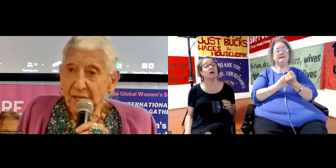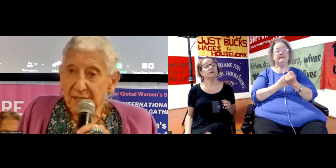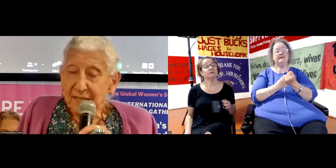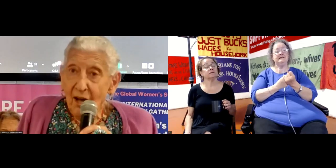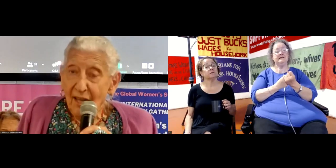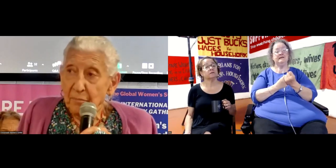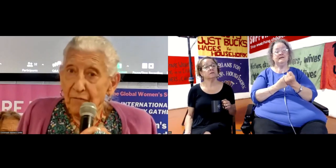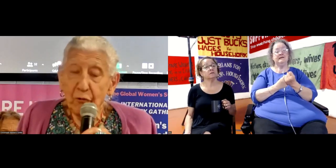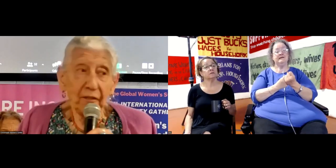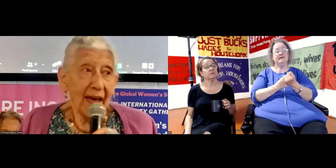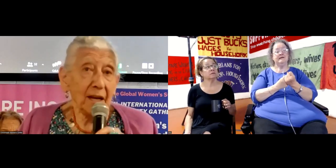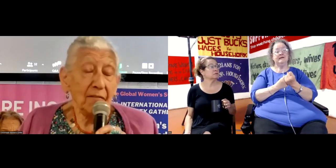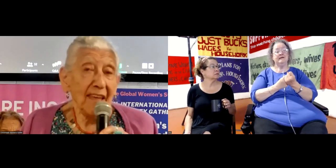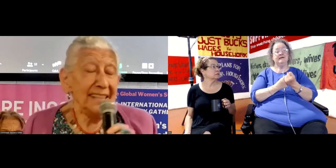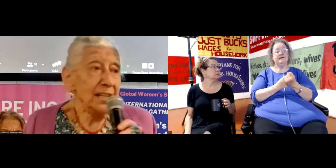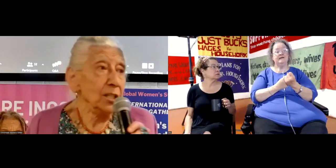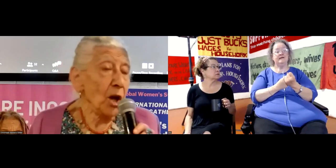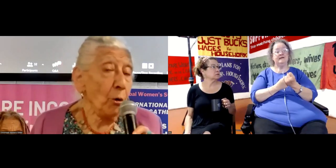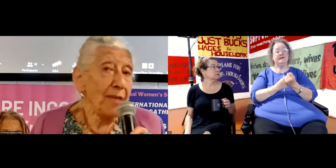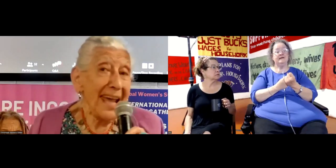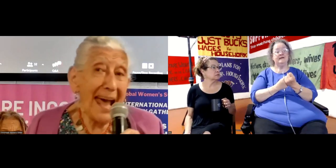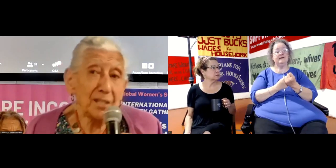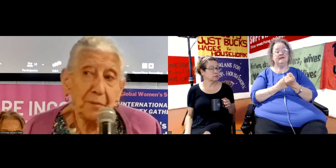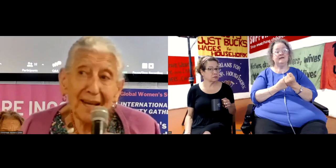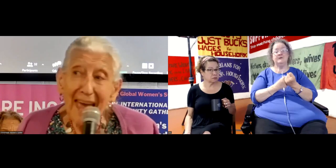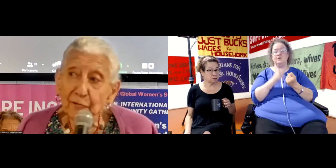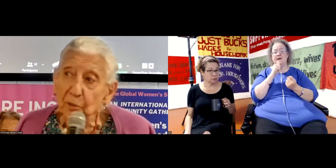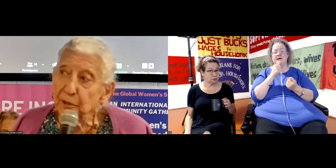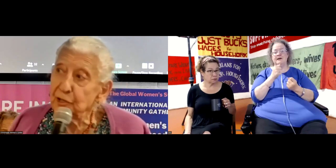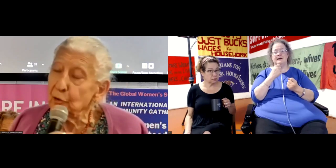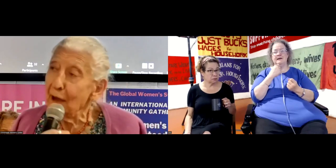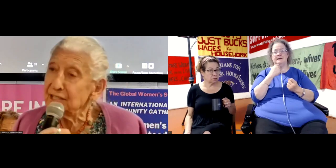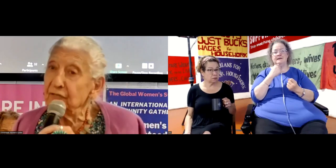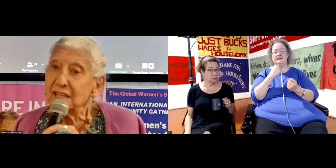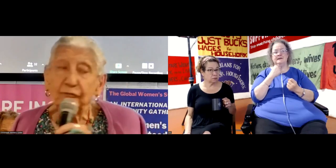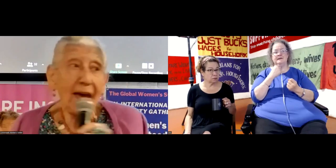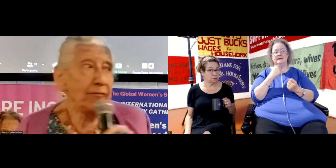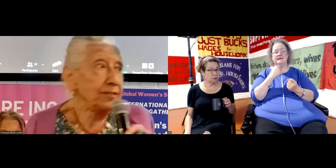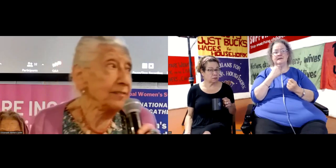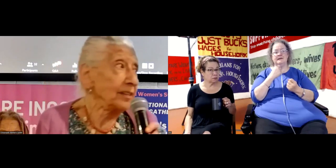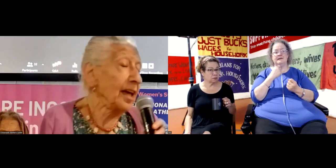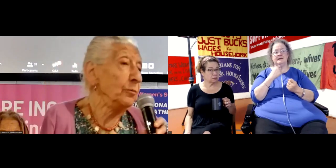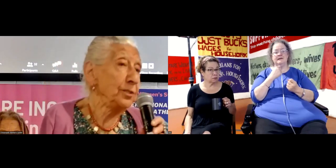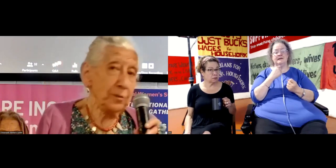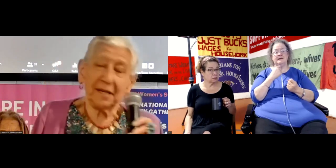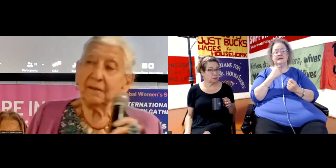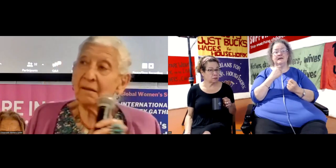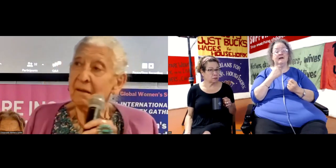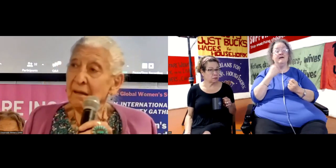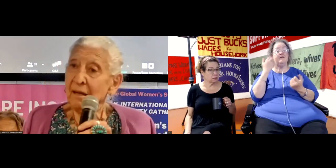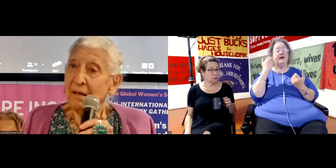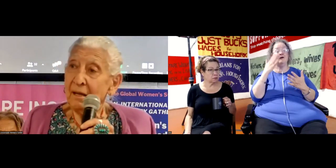and we didn't either before that. They didn't know they had to be accountable to the rest of us for everything that they were